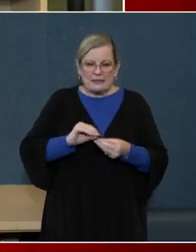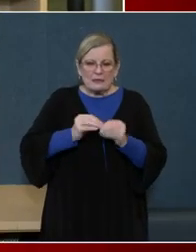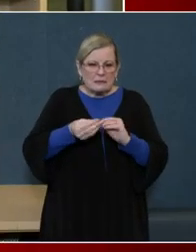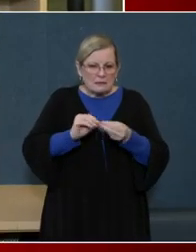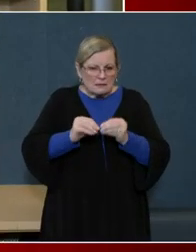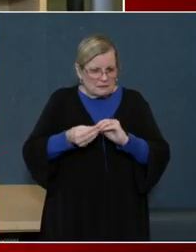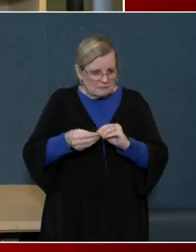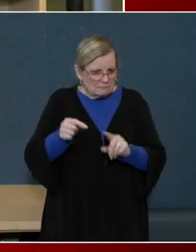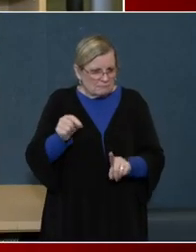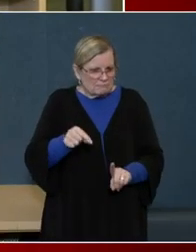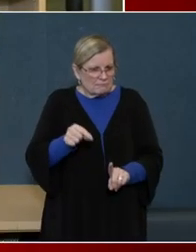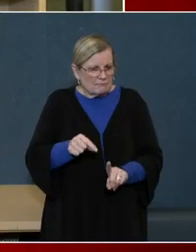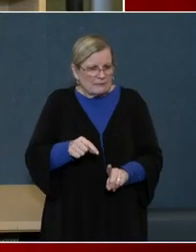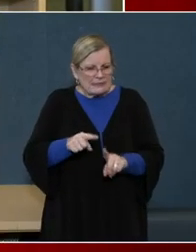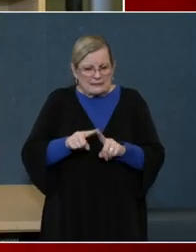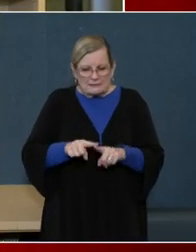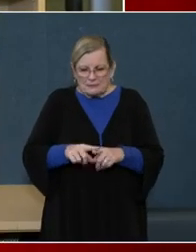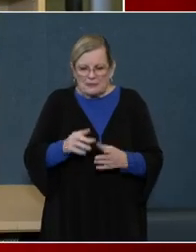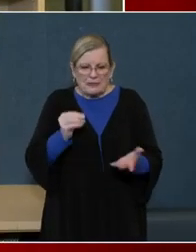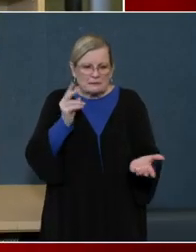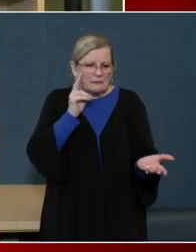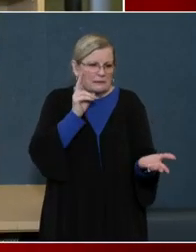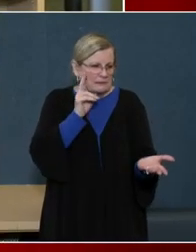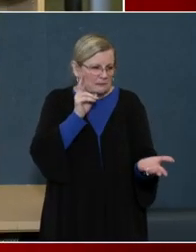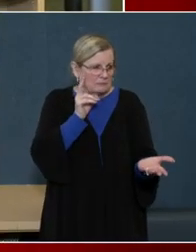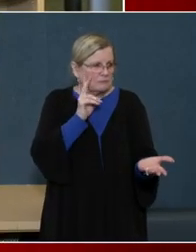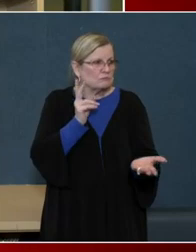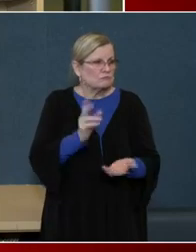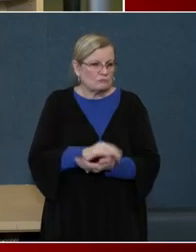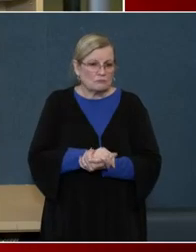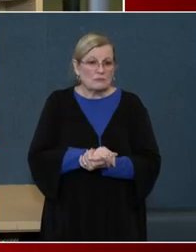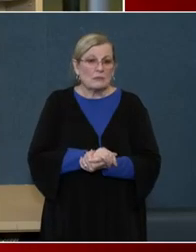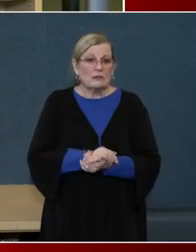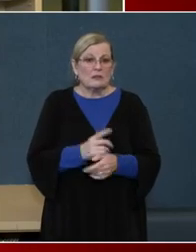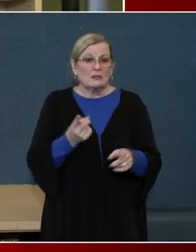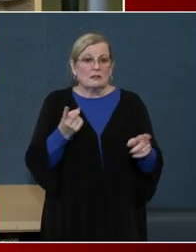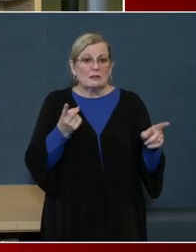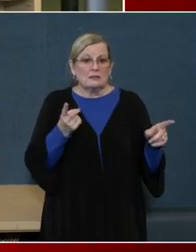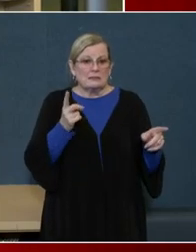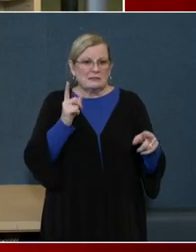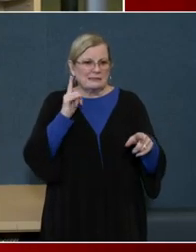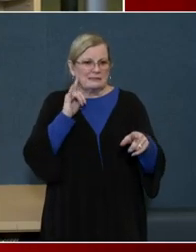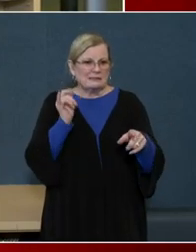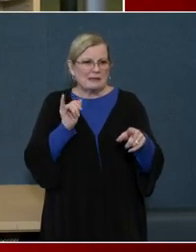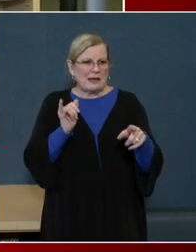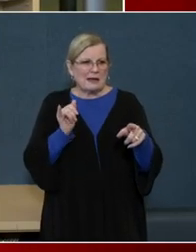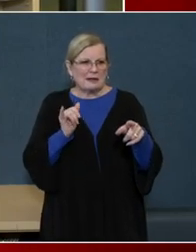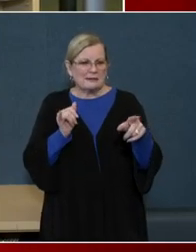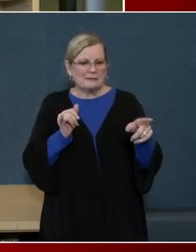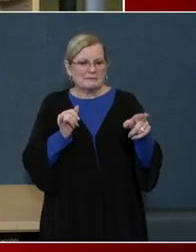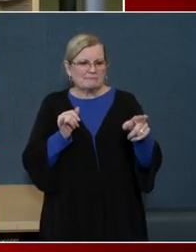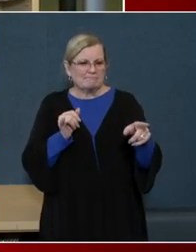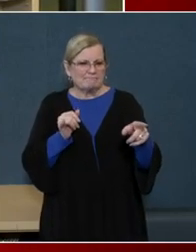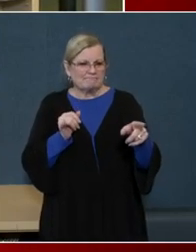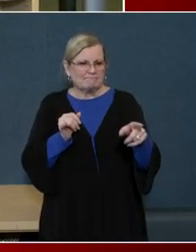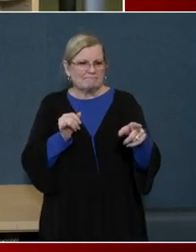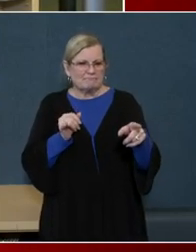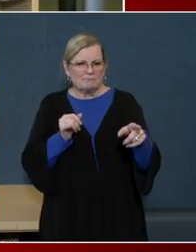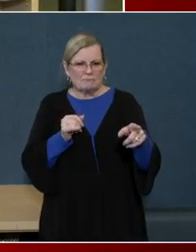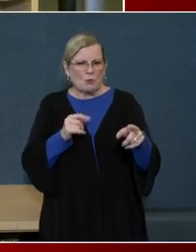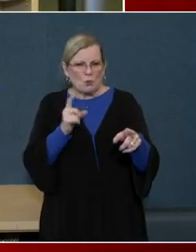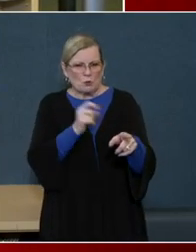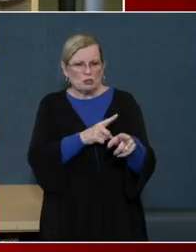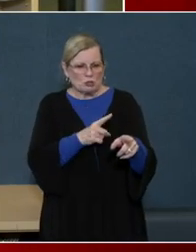level. But it sounds like it's better to get in and stay. That's the expectation.